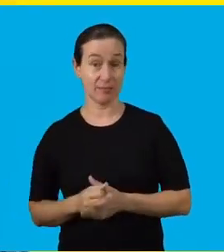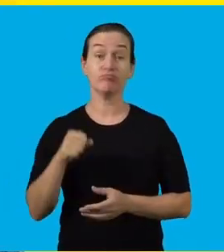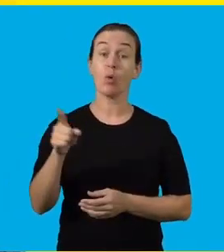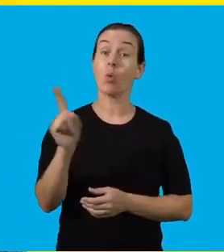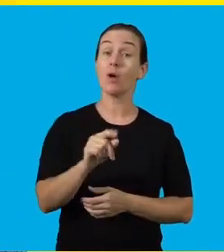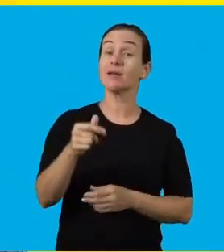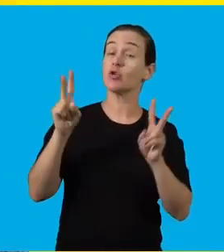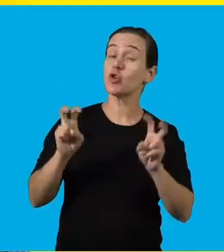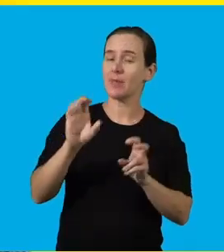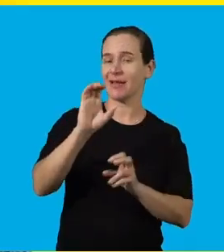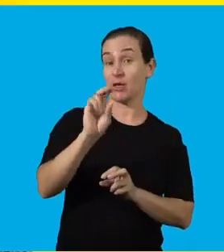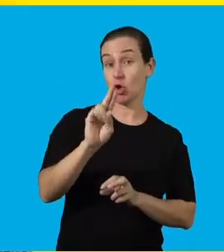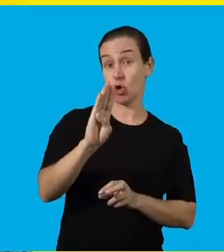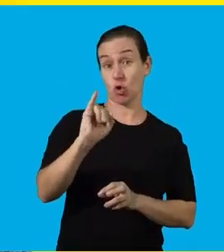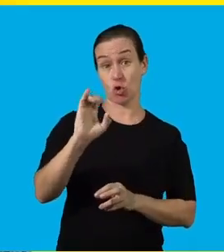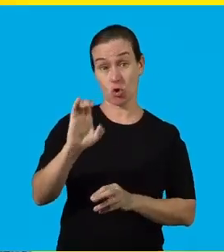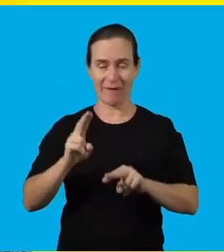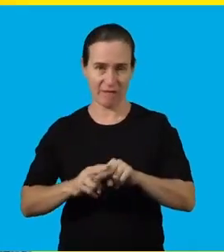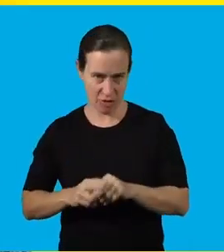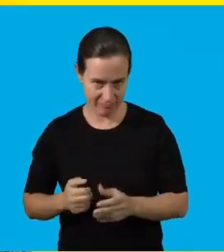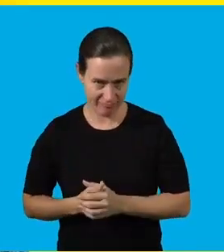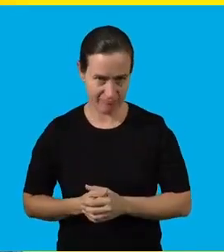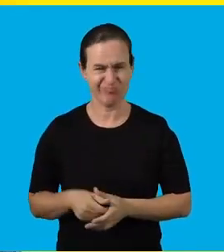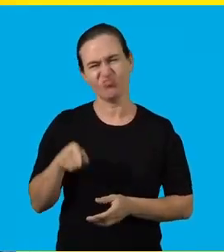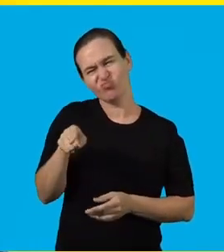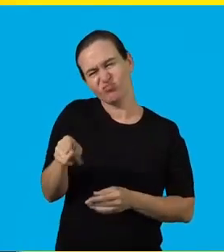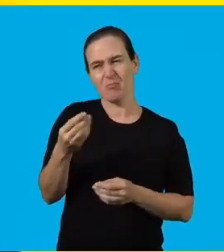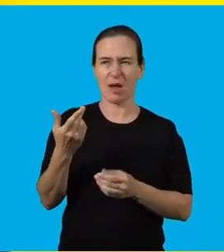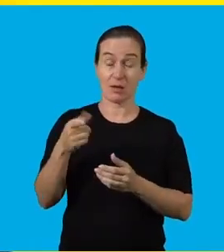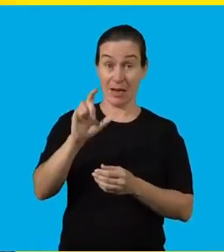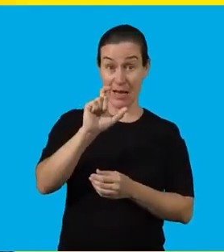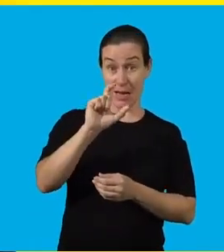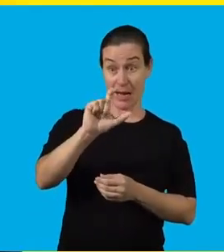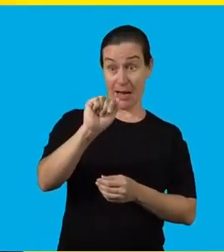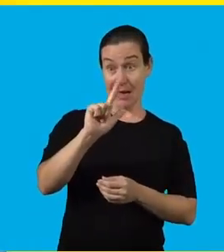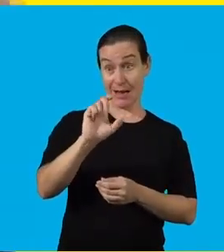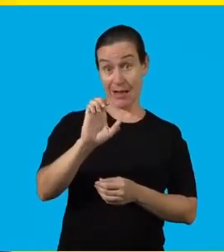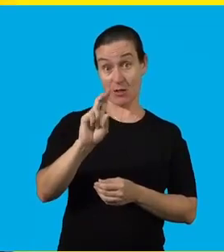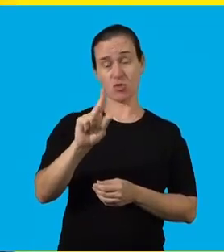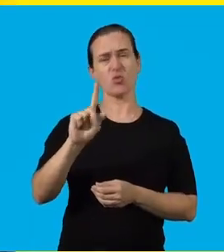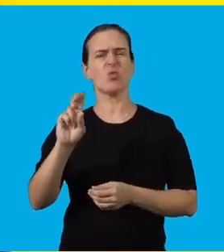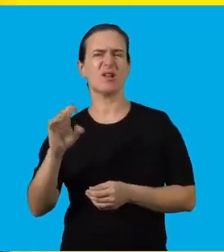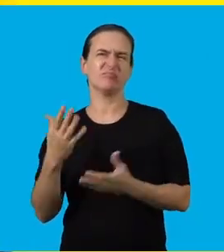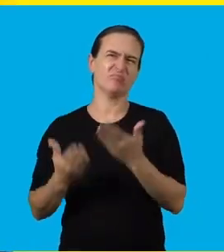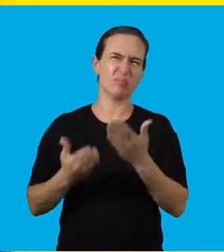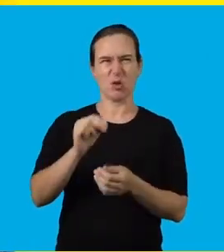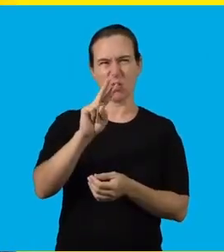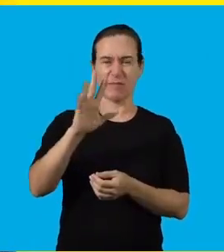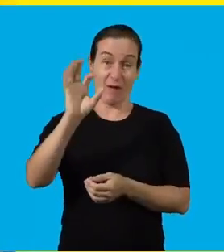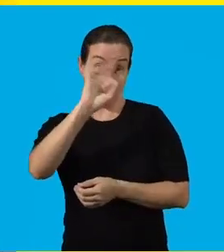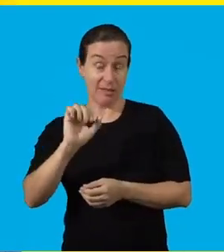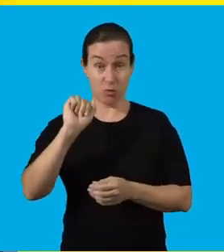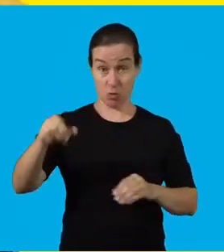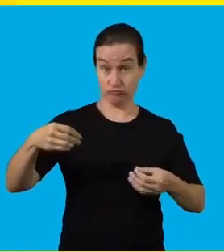being cubic functions. So calculus is about 25% of your final paper one that